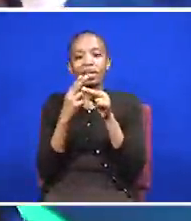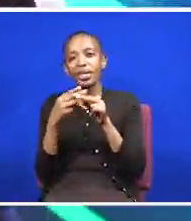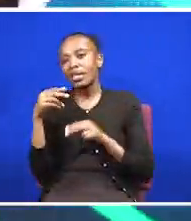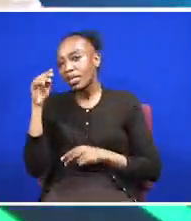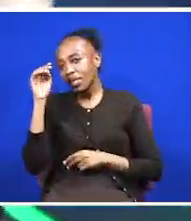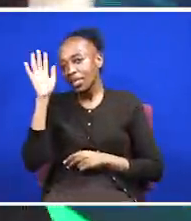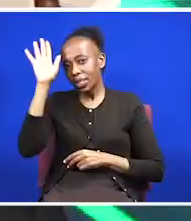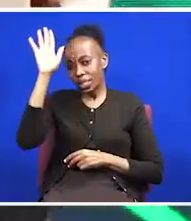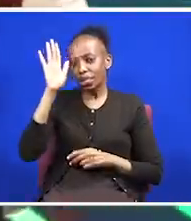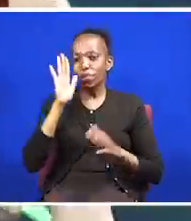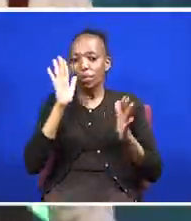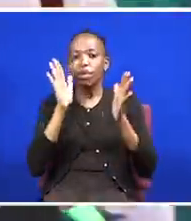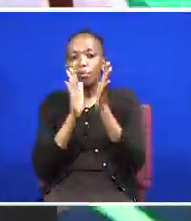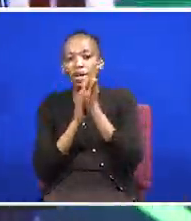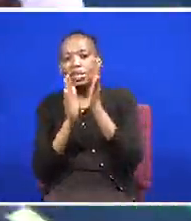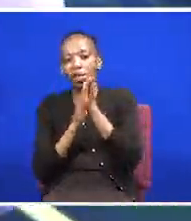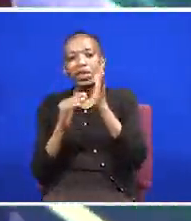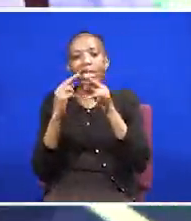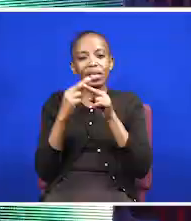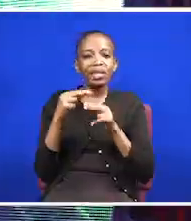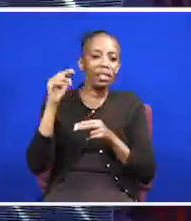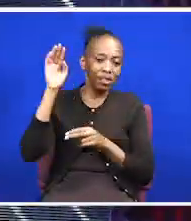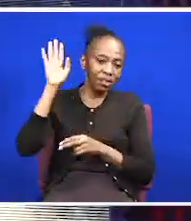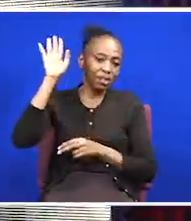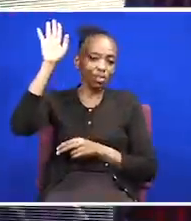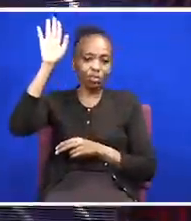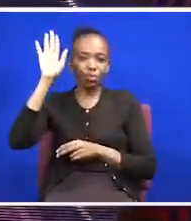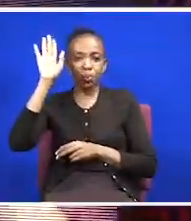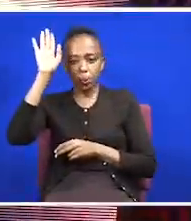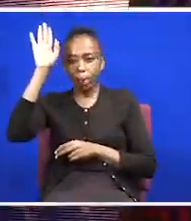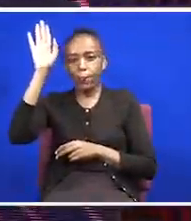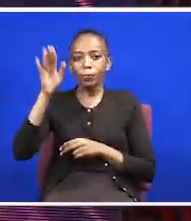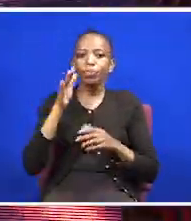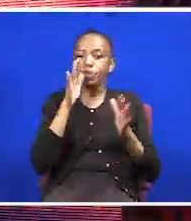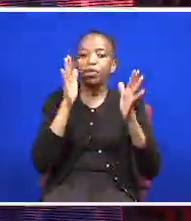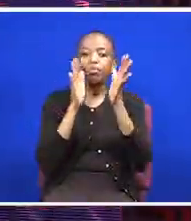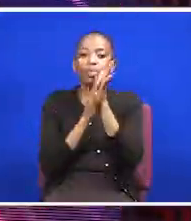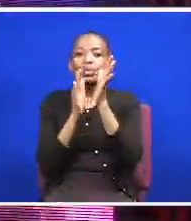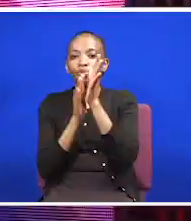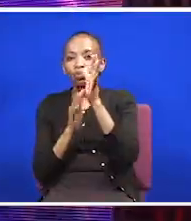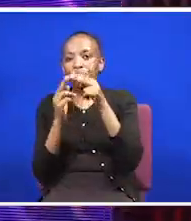Yeah.